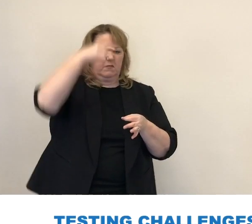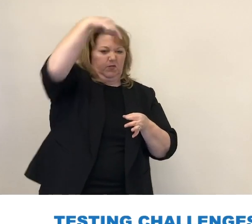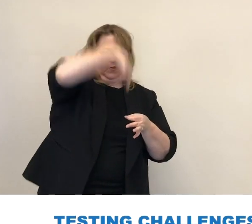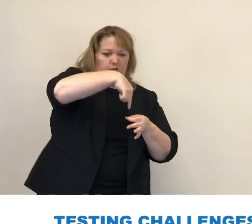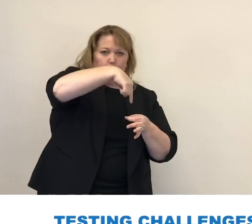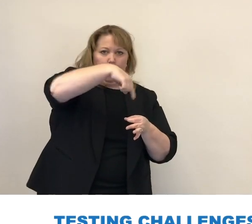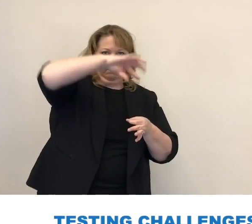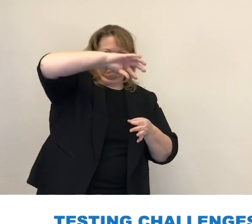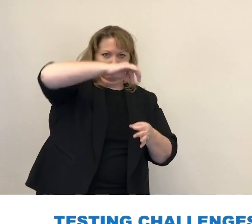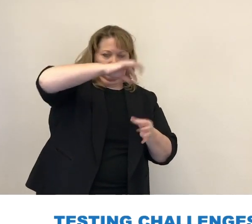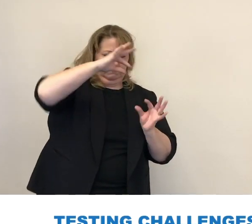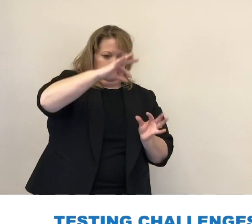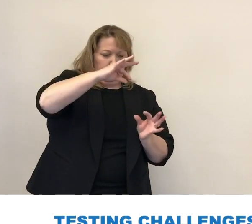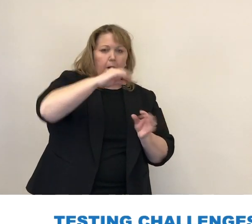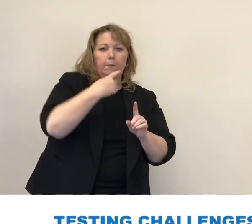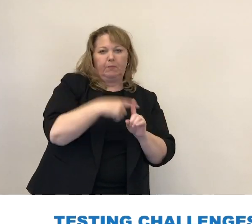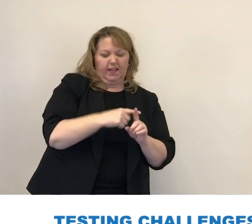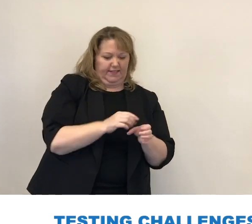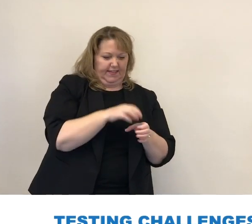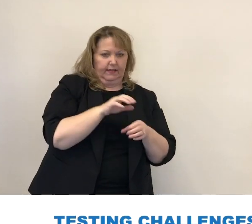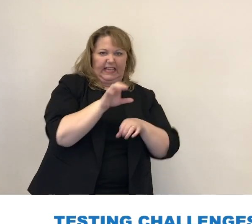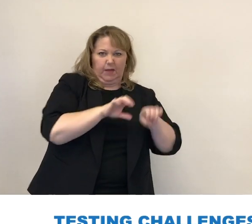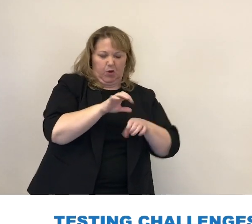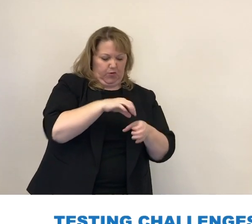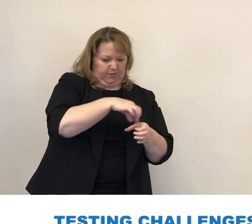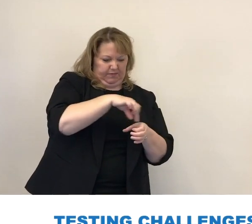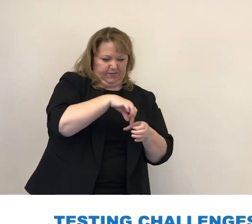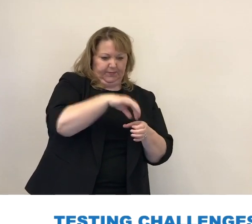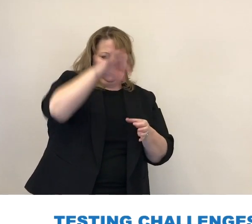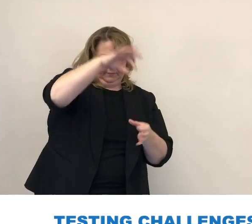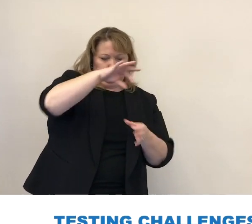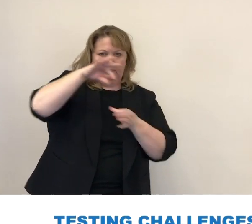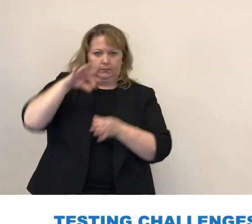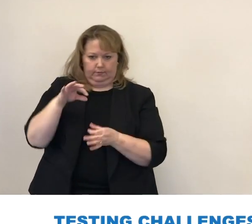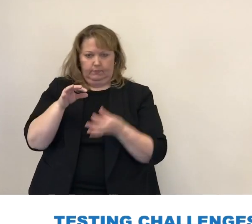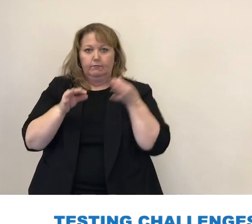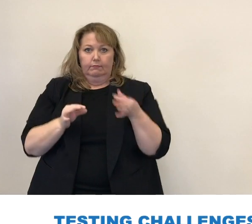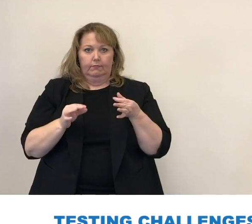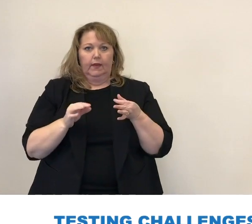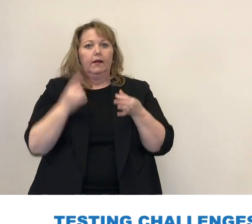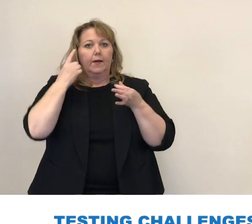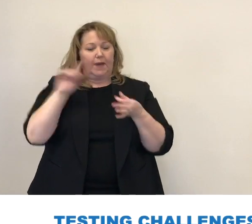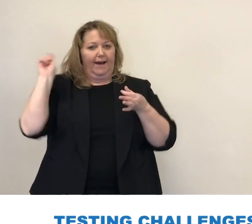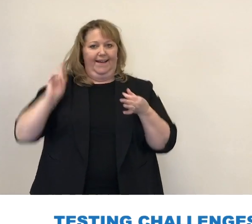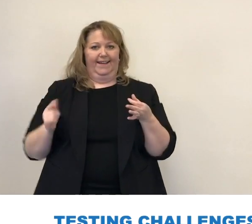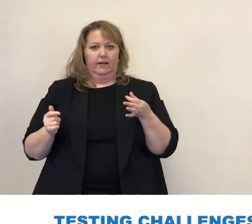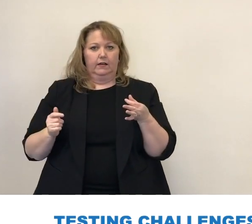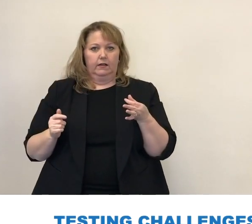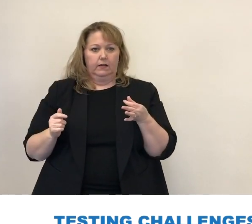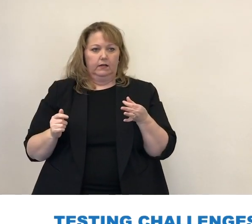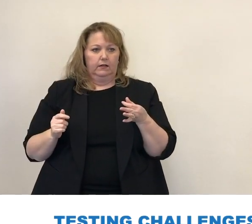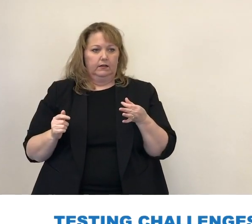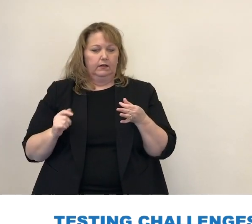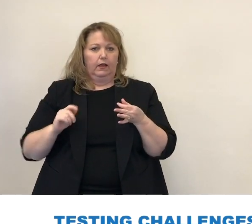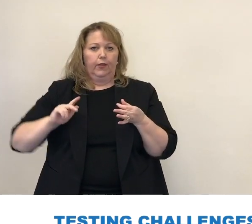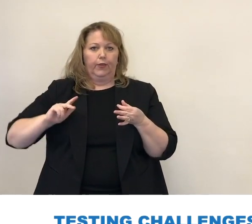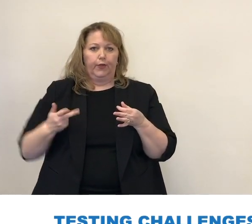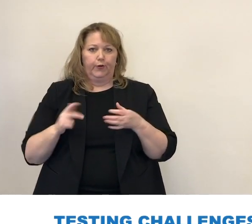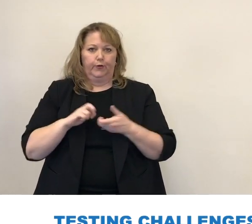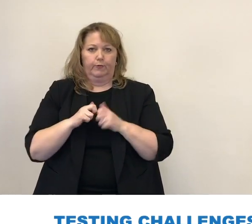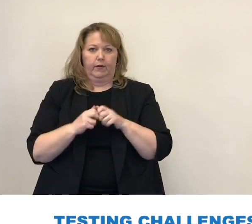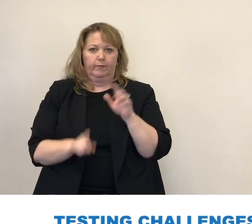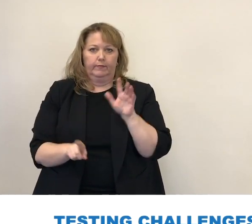these, but then, of course, yet again, we started to find that there was yet another supply problem, and it was for these swabs. And right